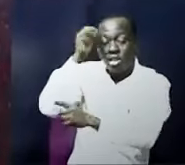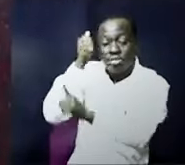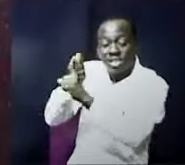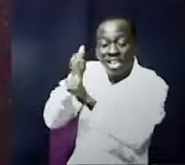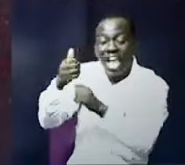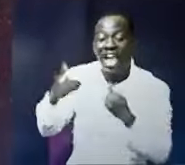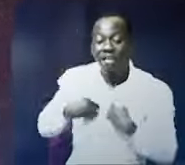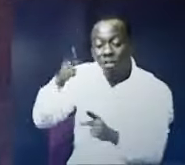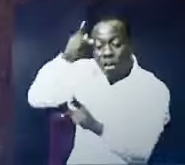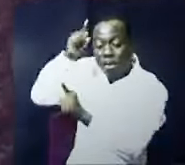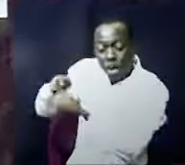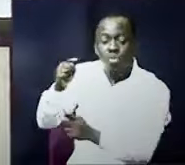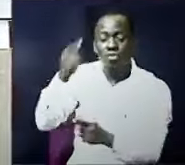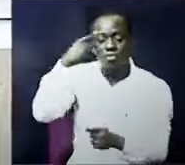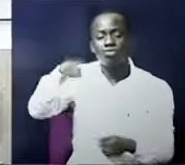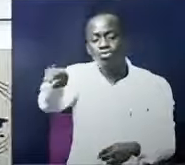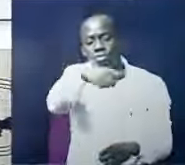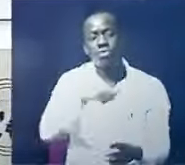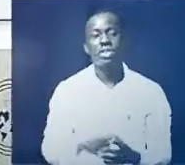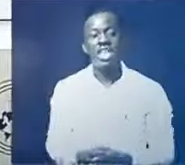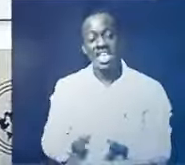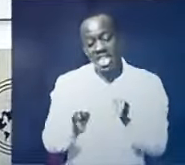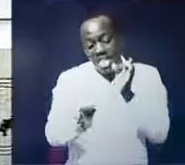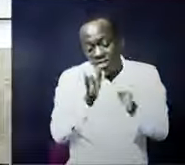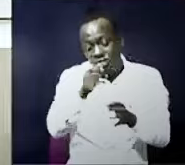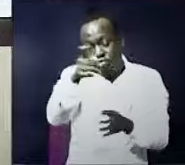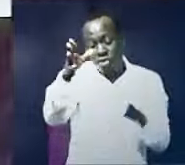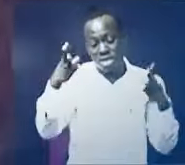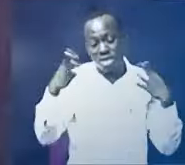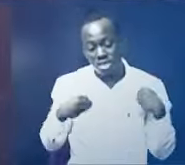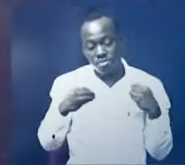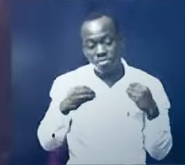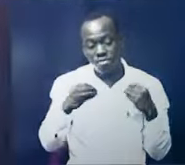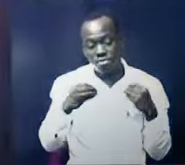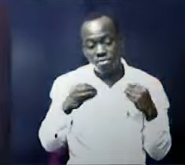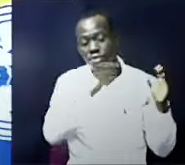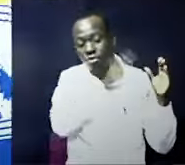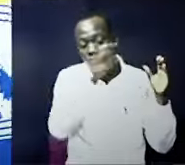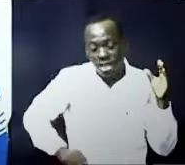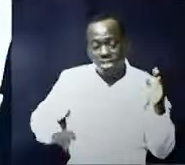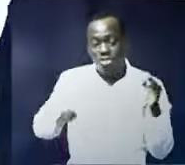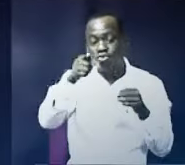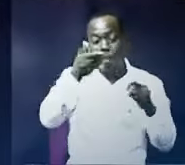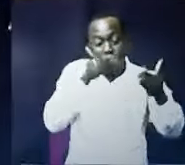also fills you with his spirit for a purpose. Now,